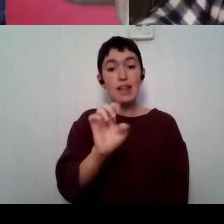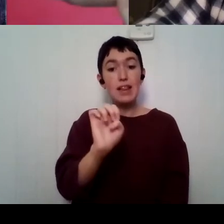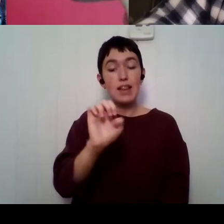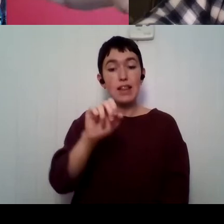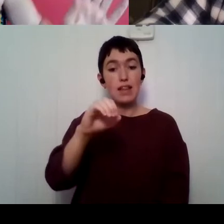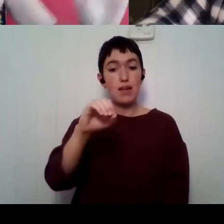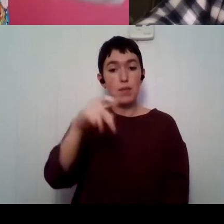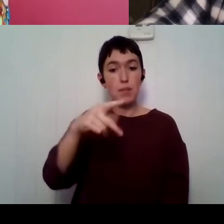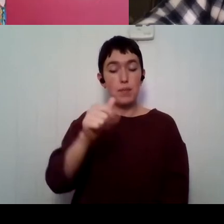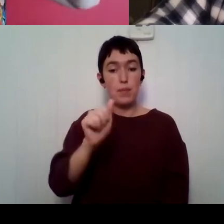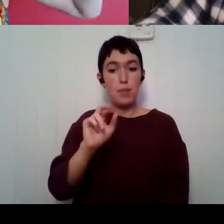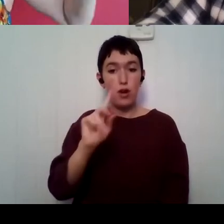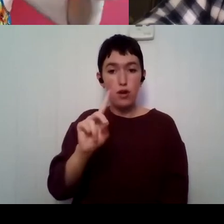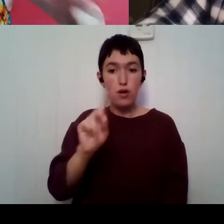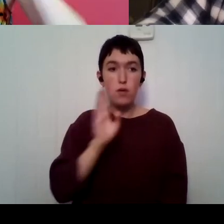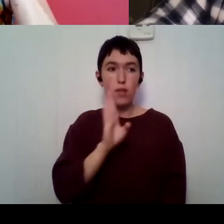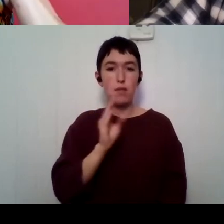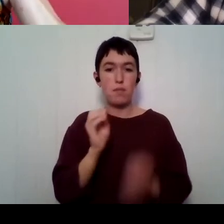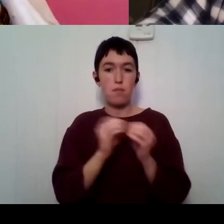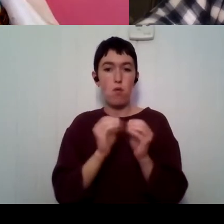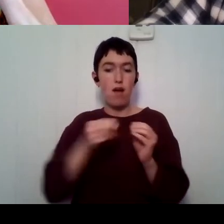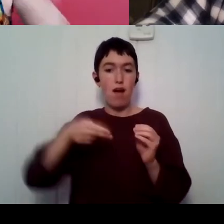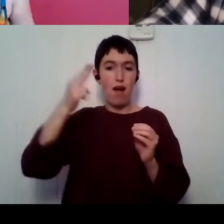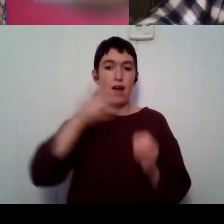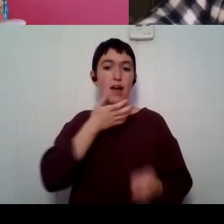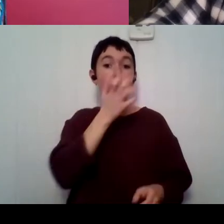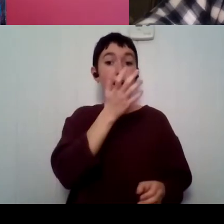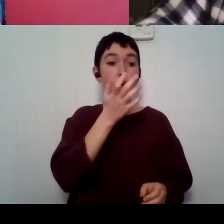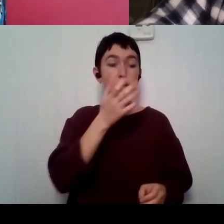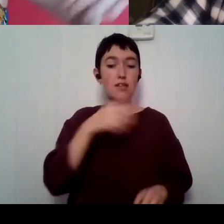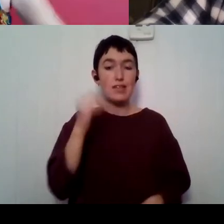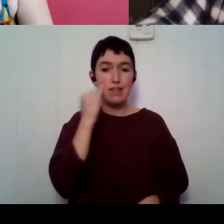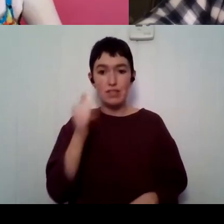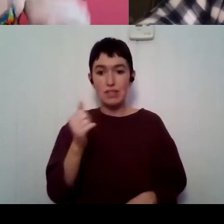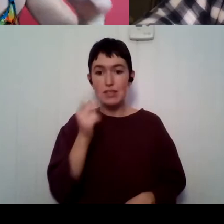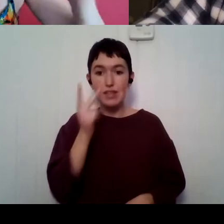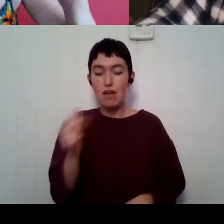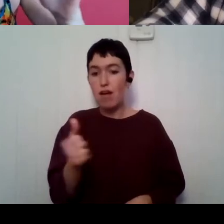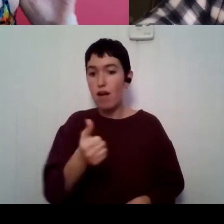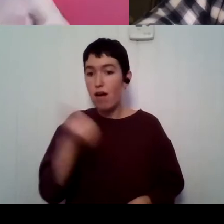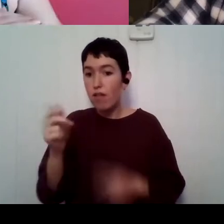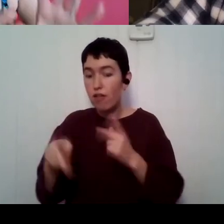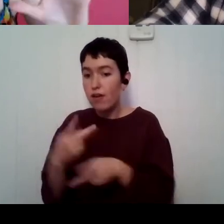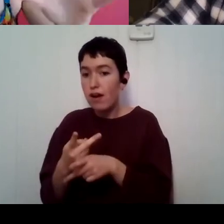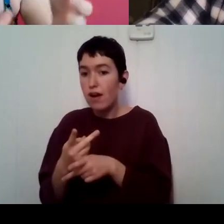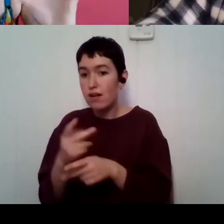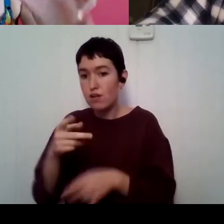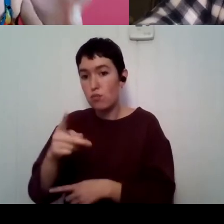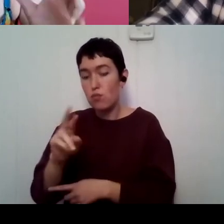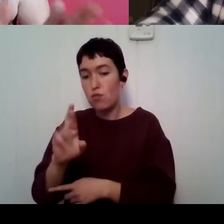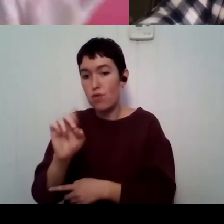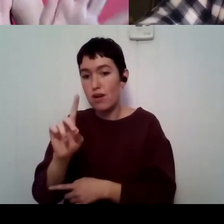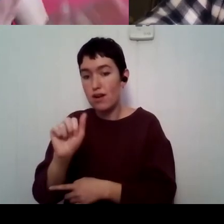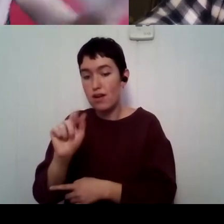go down. So it basically tells the group like, hey, we got a leopard on the loose, get on up. And because there are multiple species of the same type